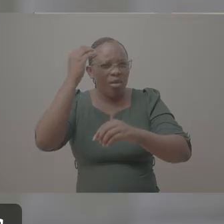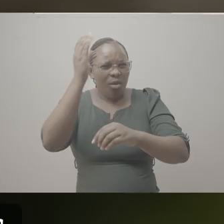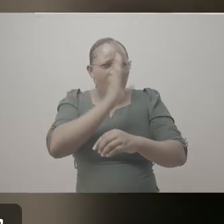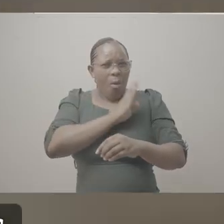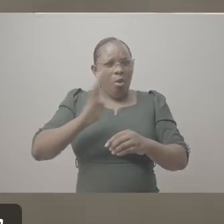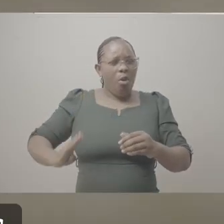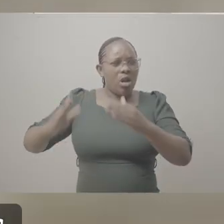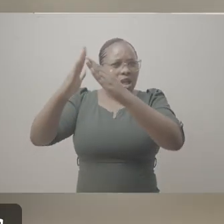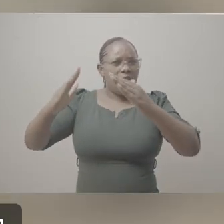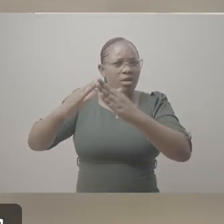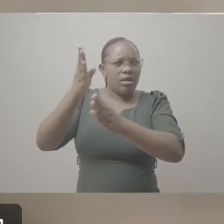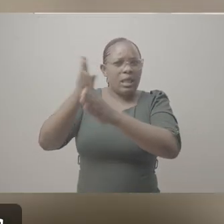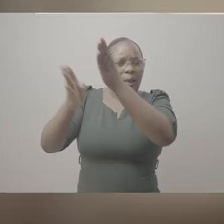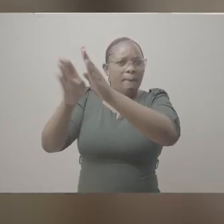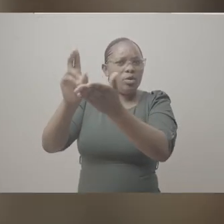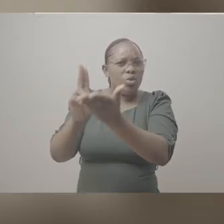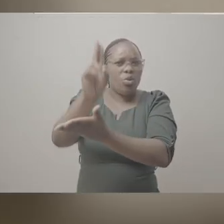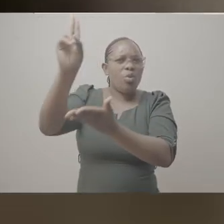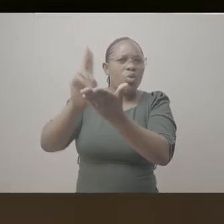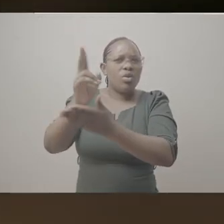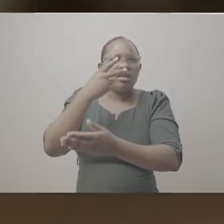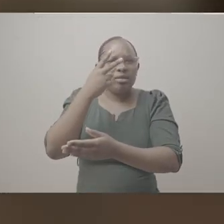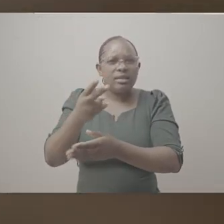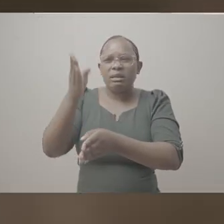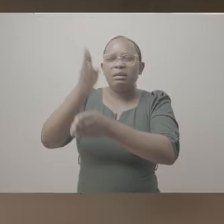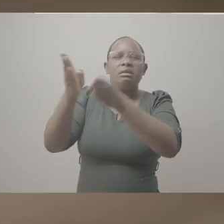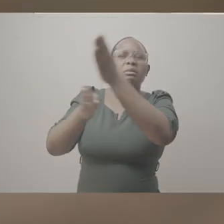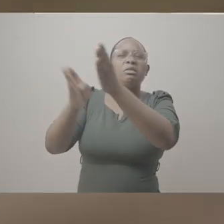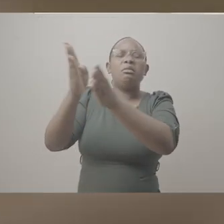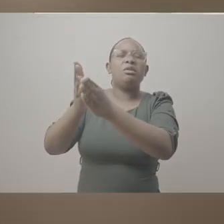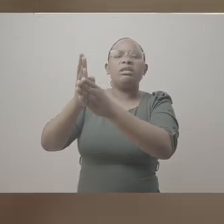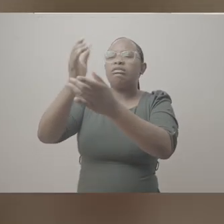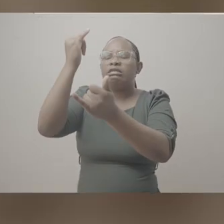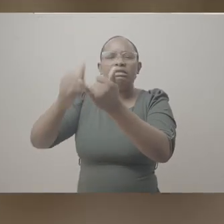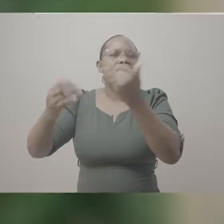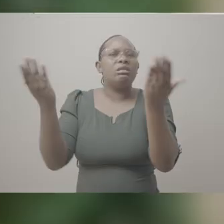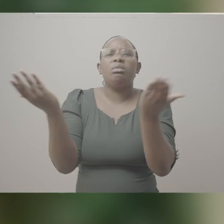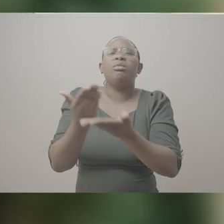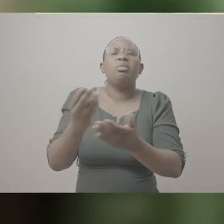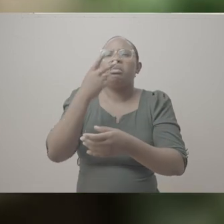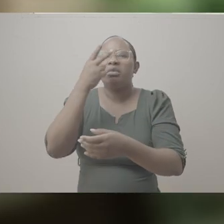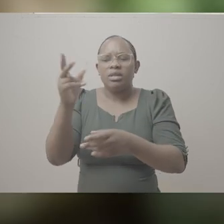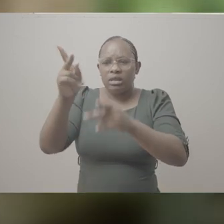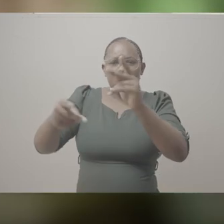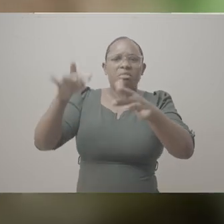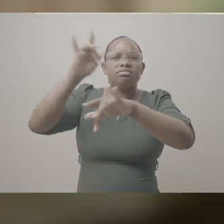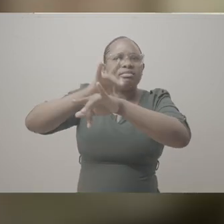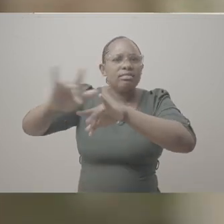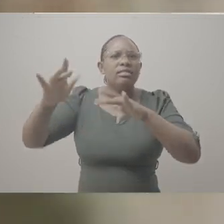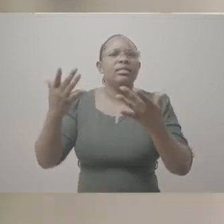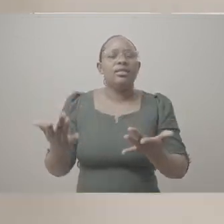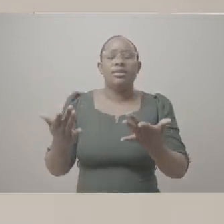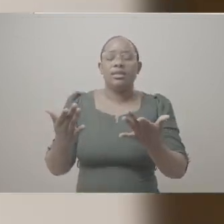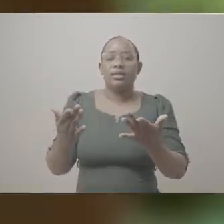should be hostels, which have been constructed for UNZA or University of Zambia. That project, up to